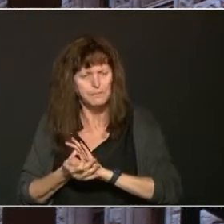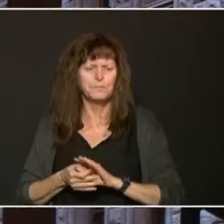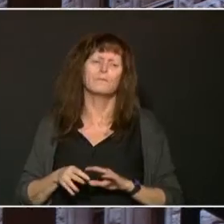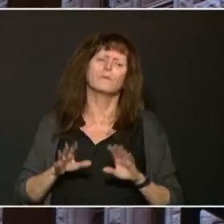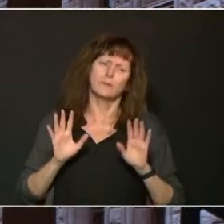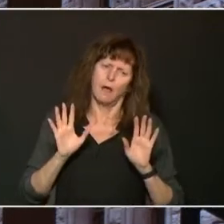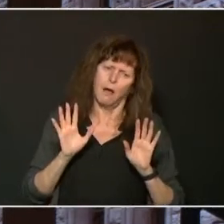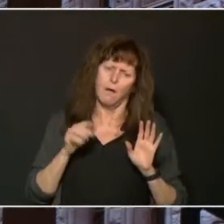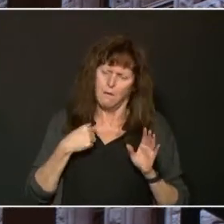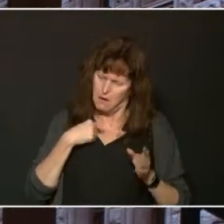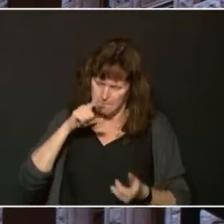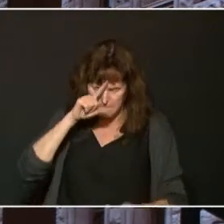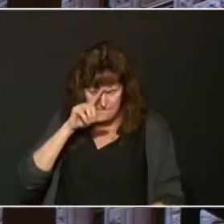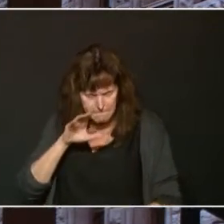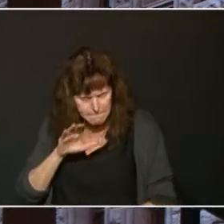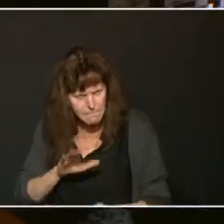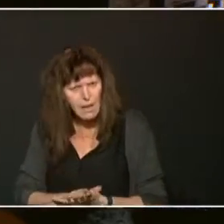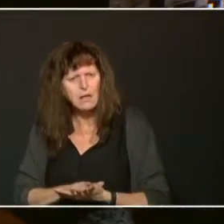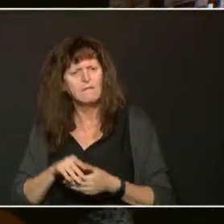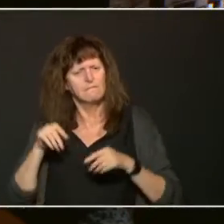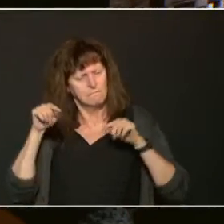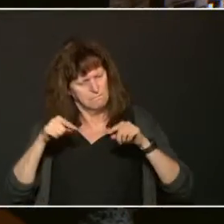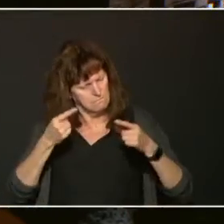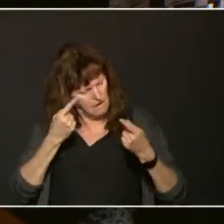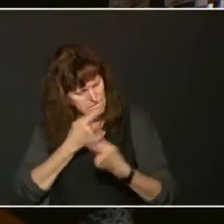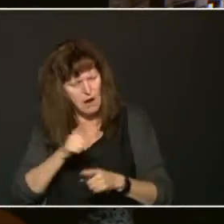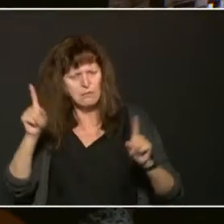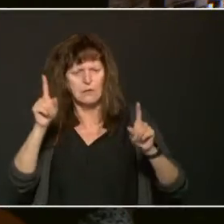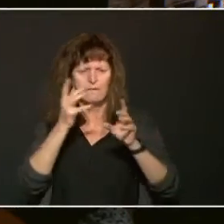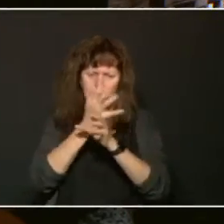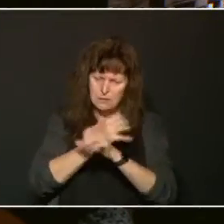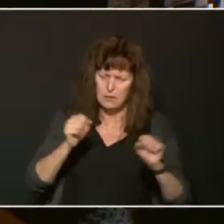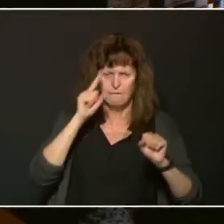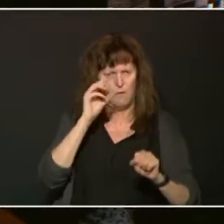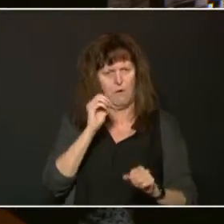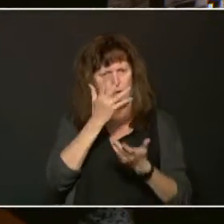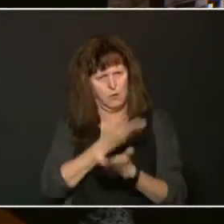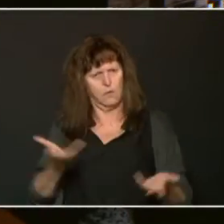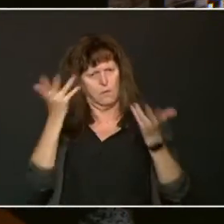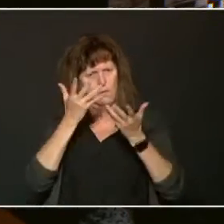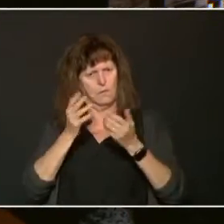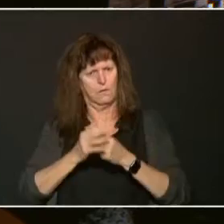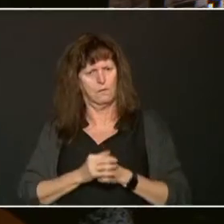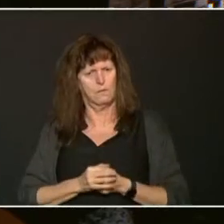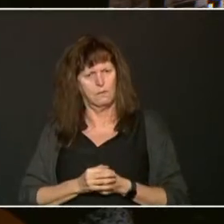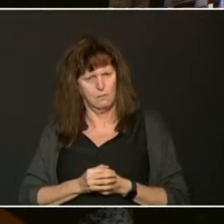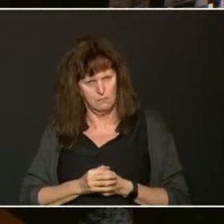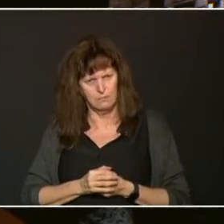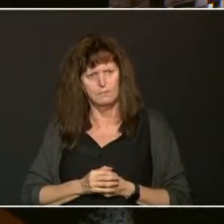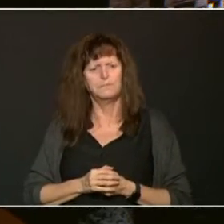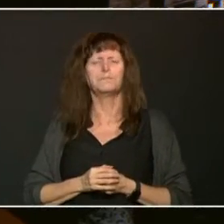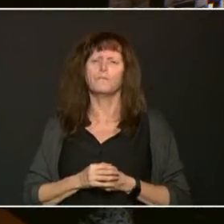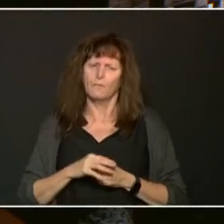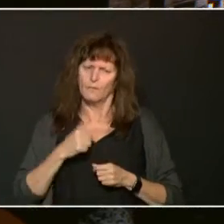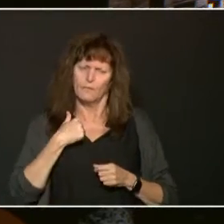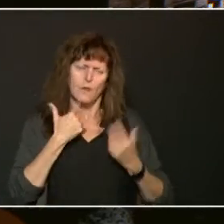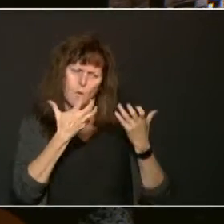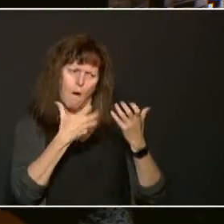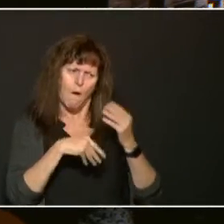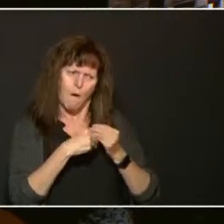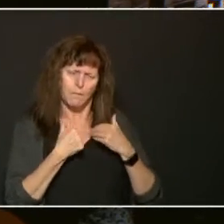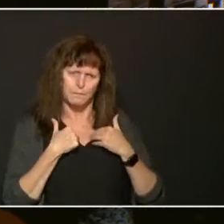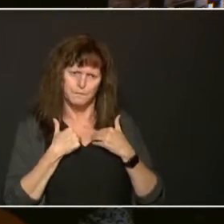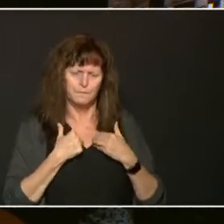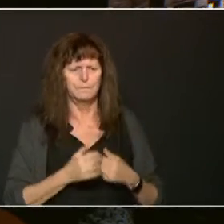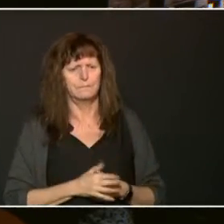Ontario. Follow-up? I just wonder if I could add to that. I do want to say that it is extremely